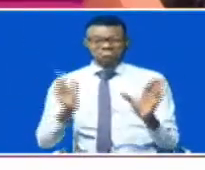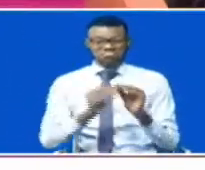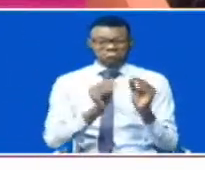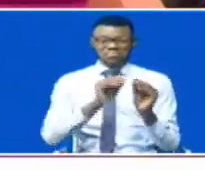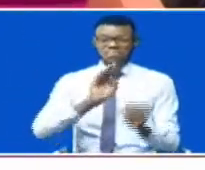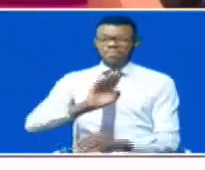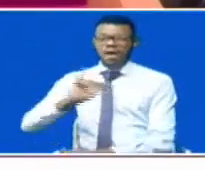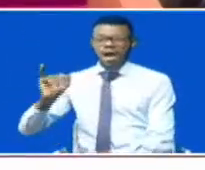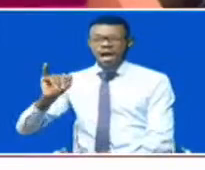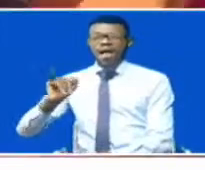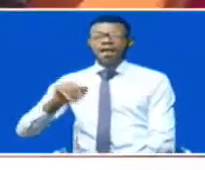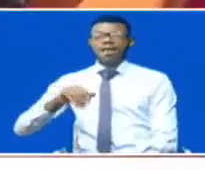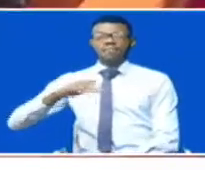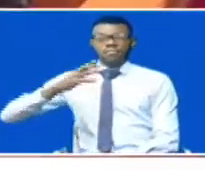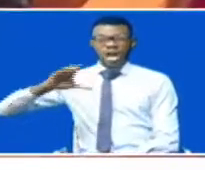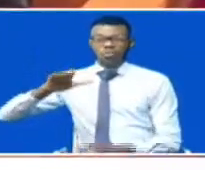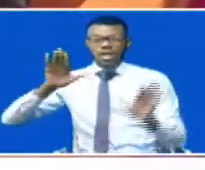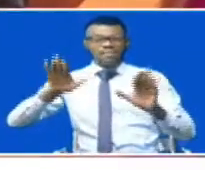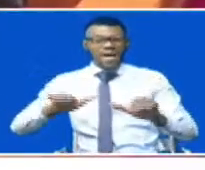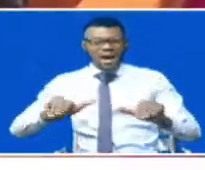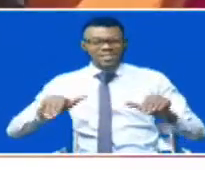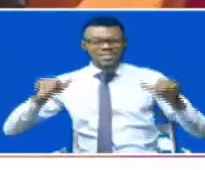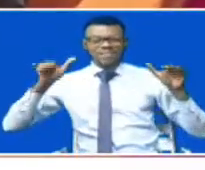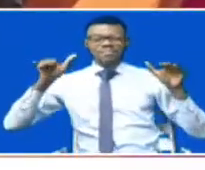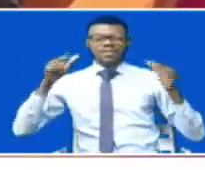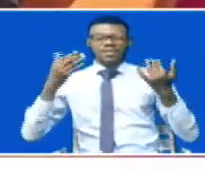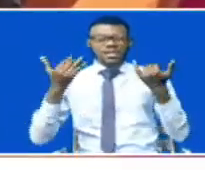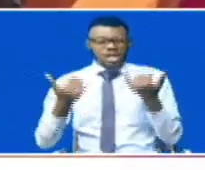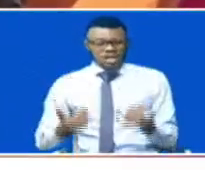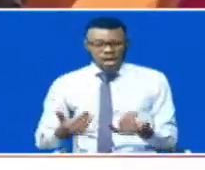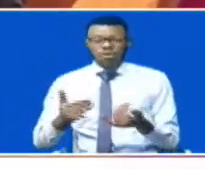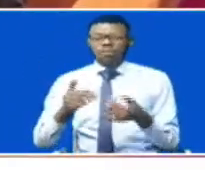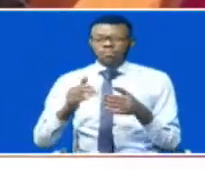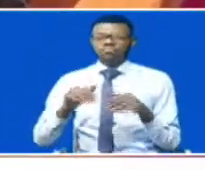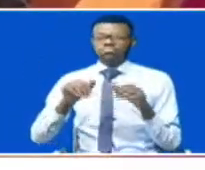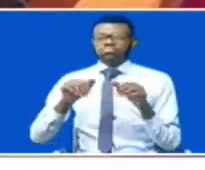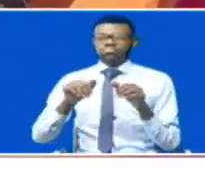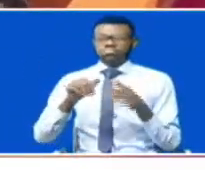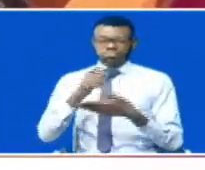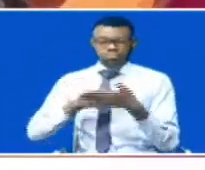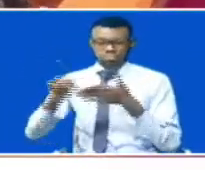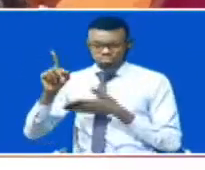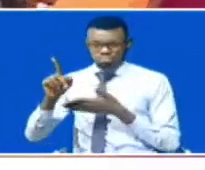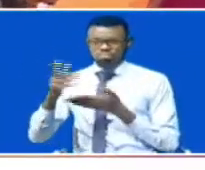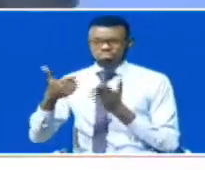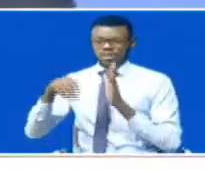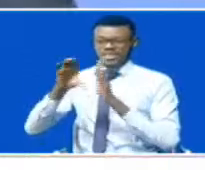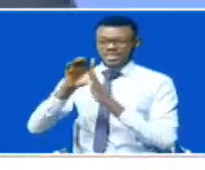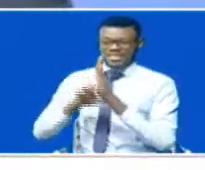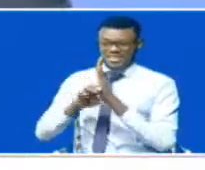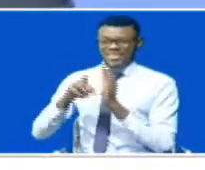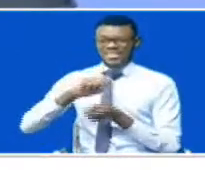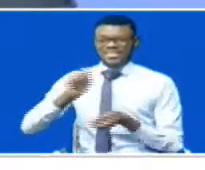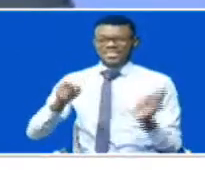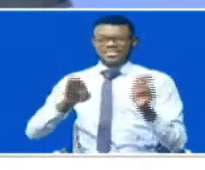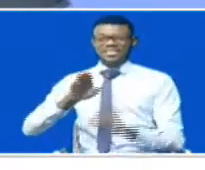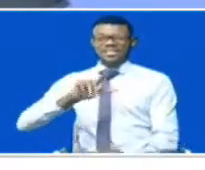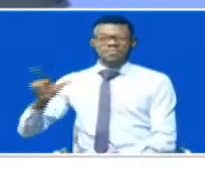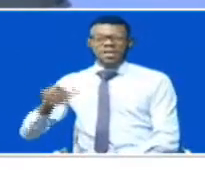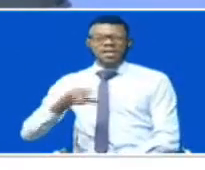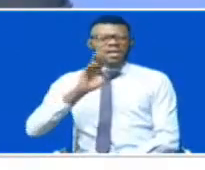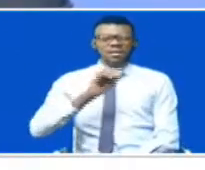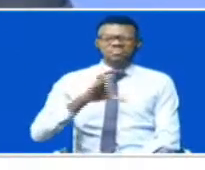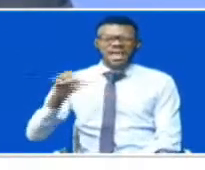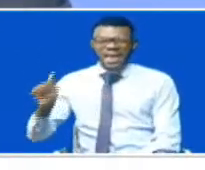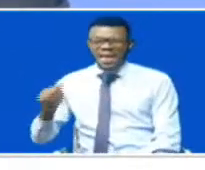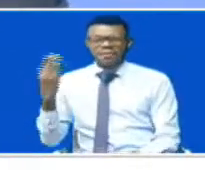assemblies are in the process of considering the Constitution Amendment Bill. I don't believe that leaders at the level of MCA should